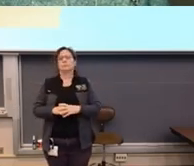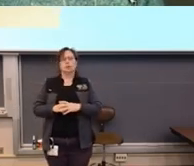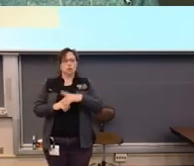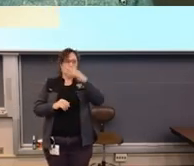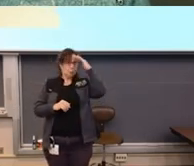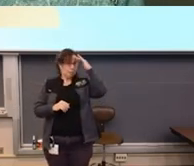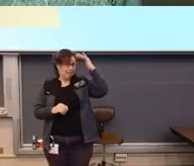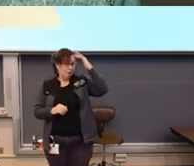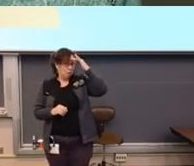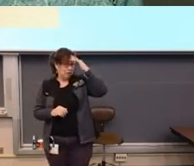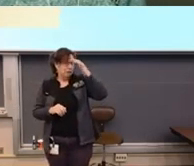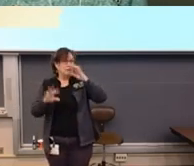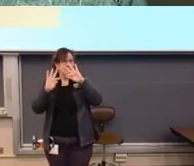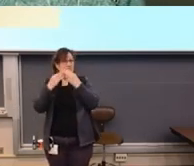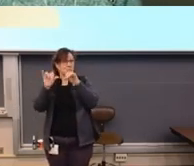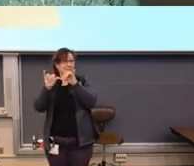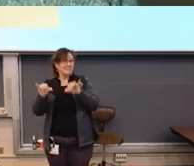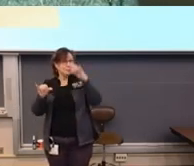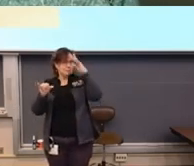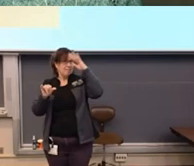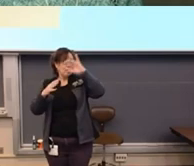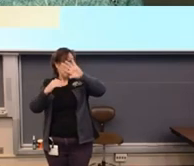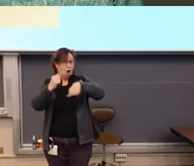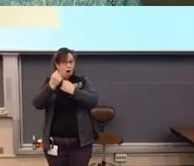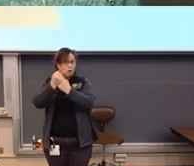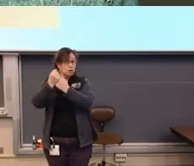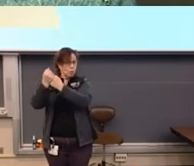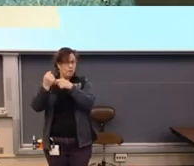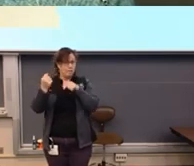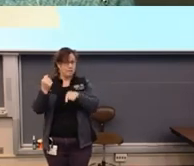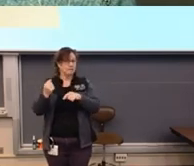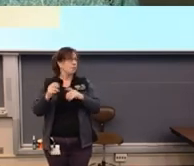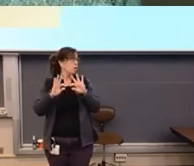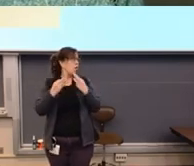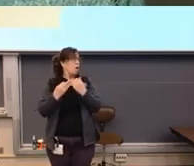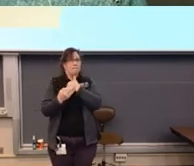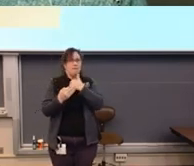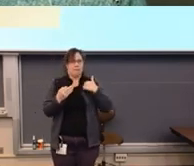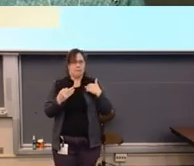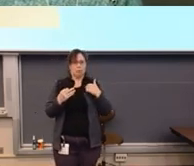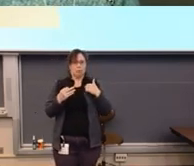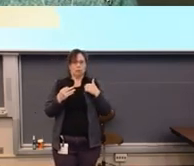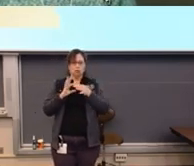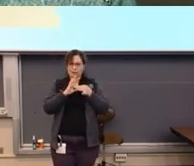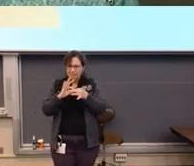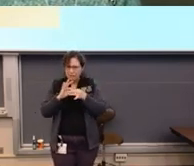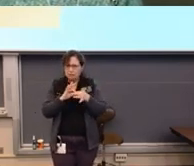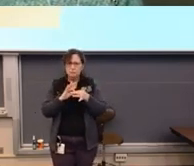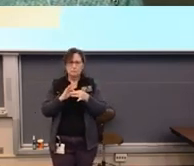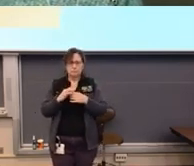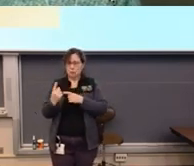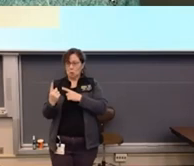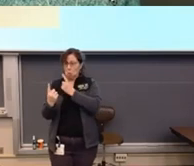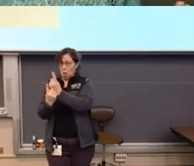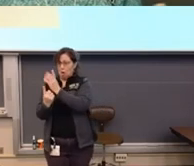family systems theory, which says all parts of a family are related. You can't understand one part if